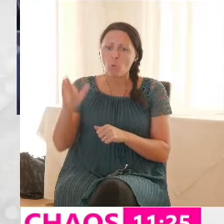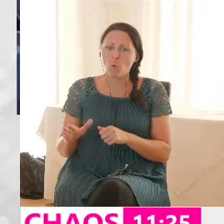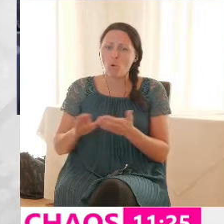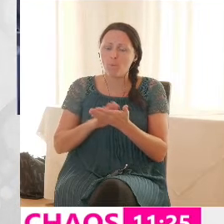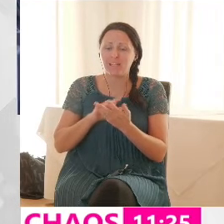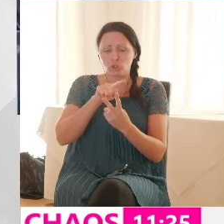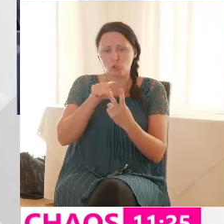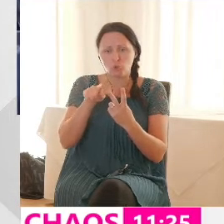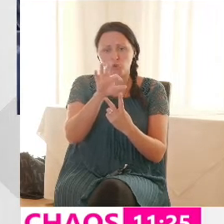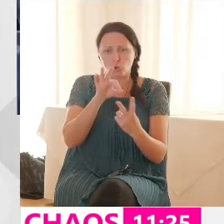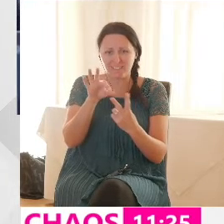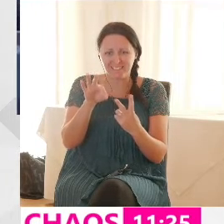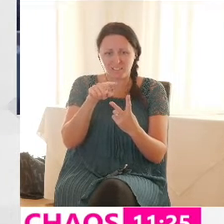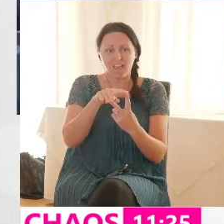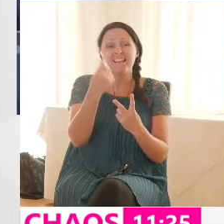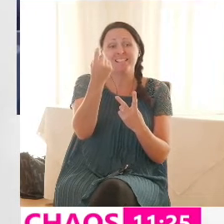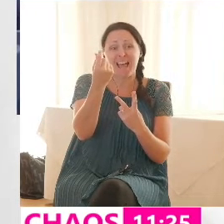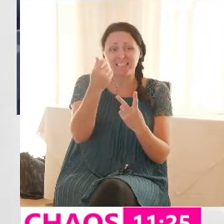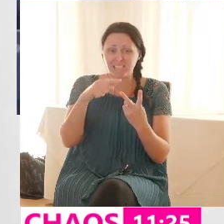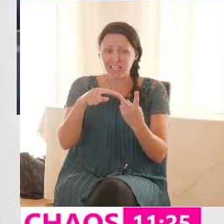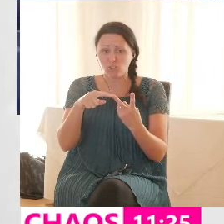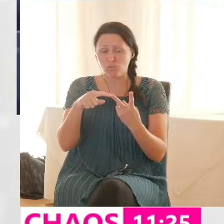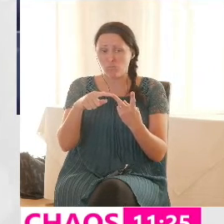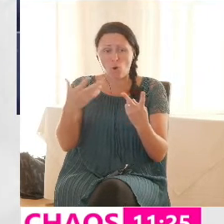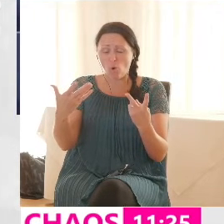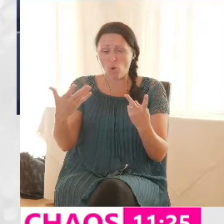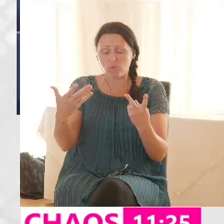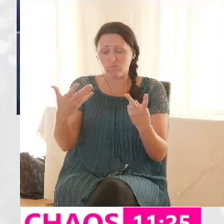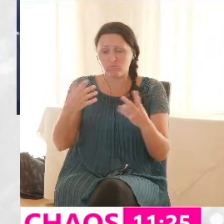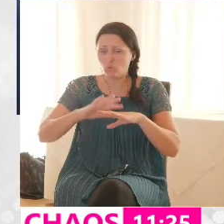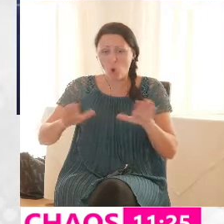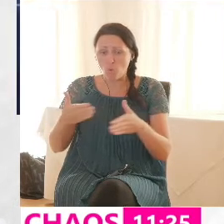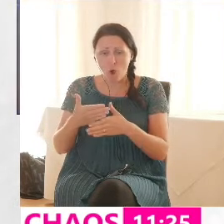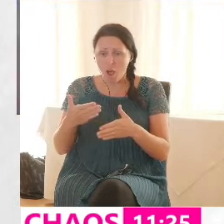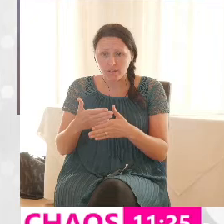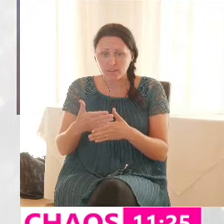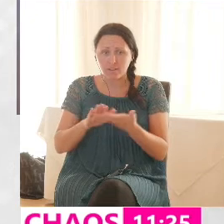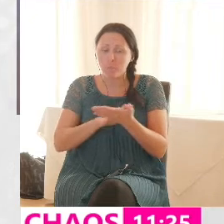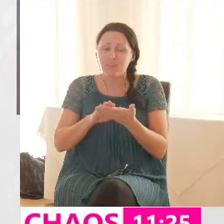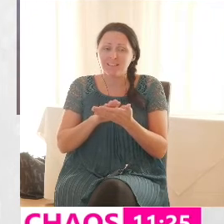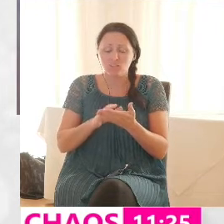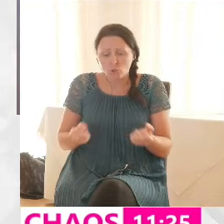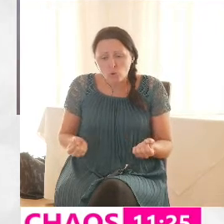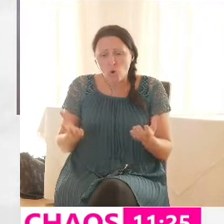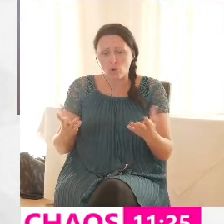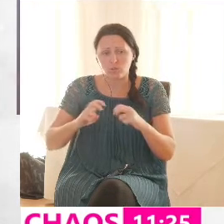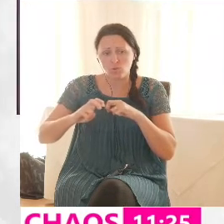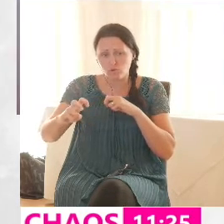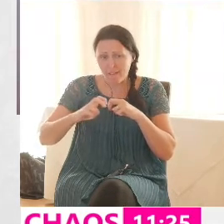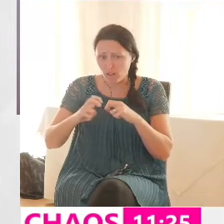take taxi or forget about work because, public transport is not good. So cost of travel is, I'm not able to afford